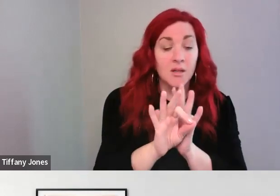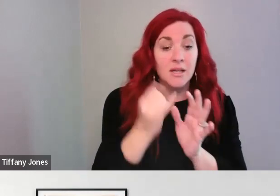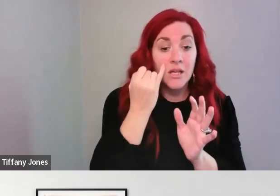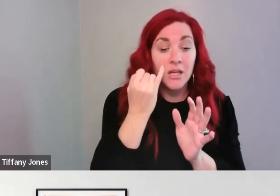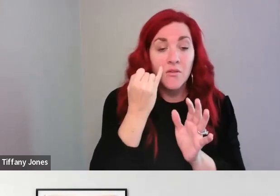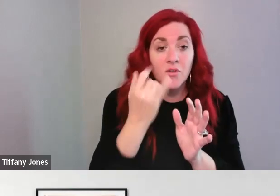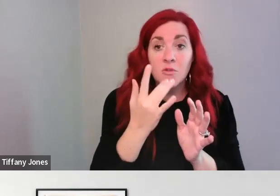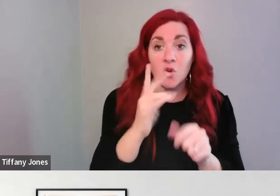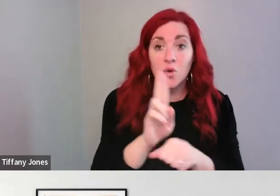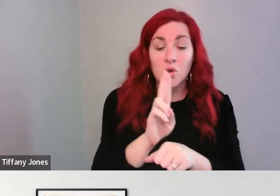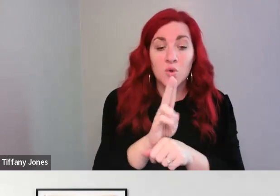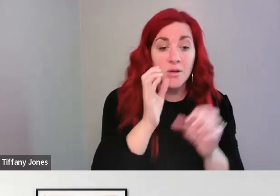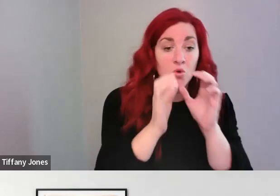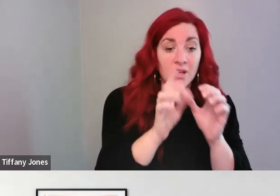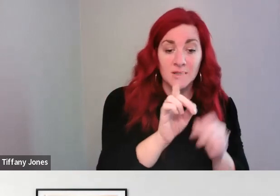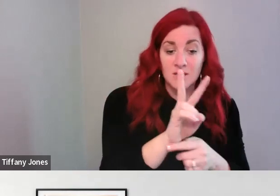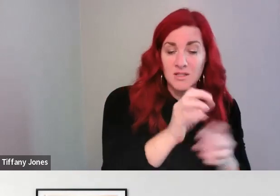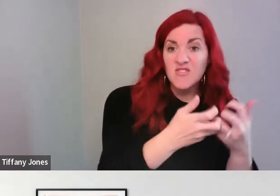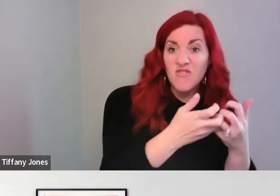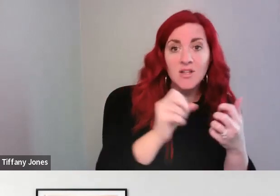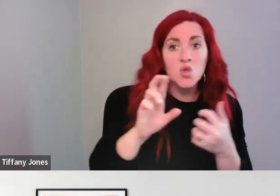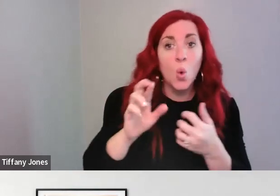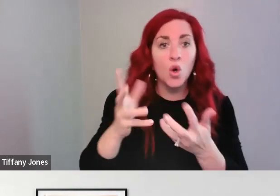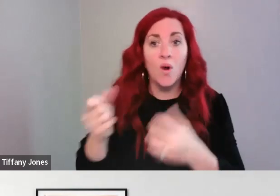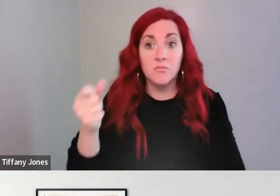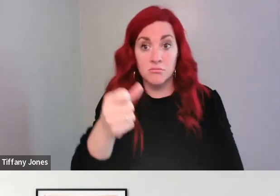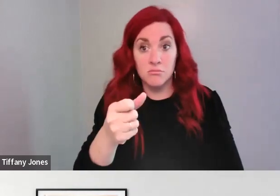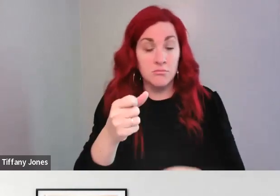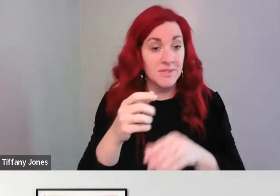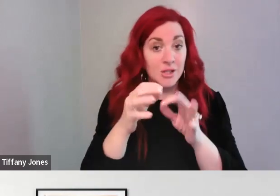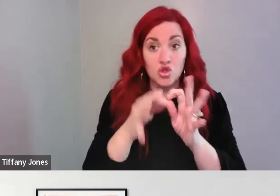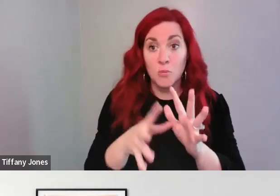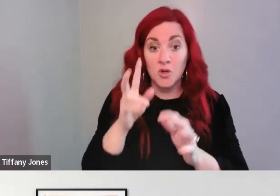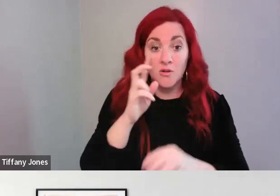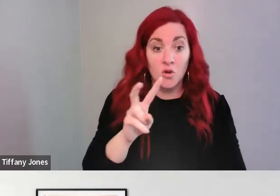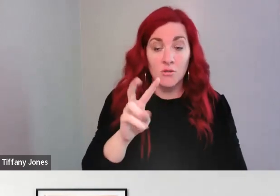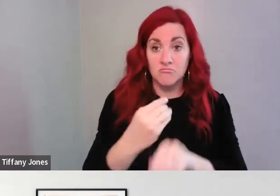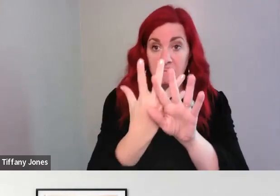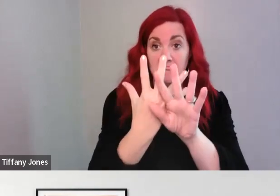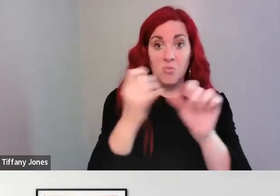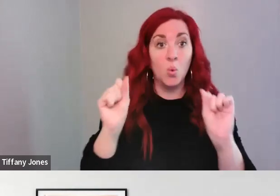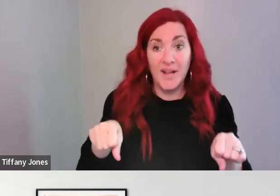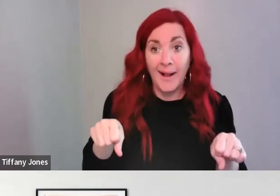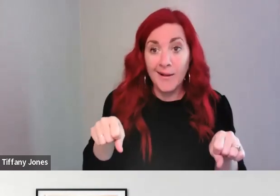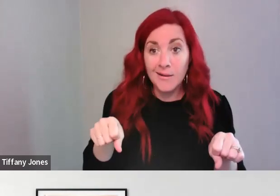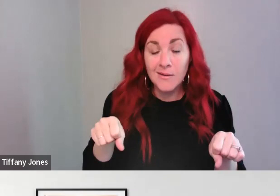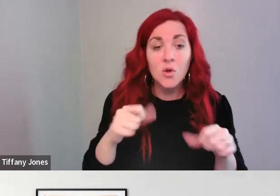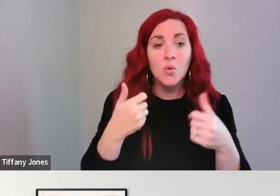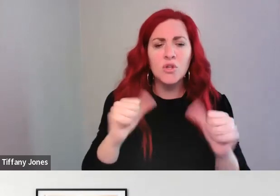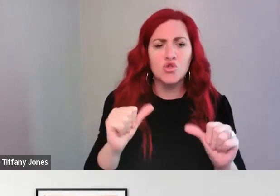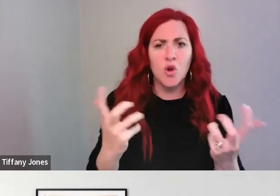you have, or if you want us to get an interpreter for video relay, we can do that. But yes, we do try to